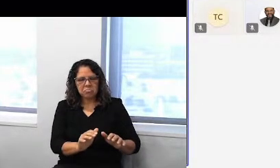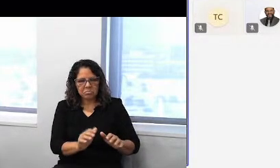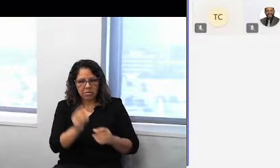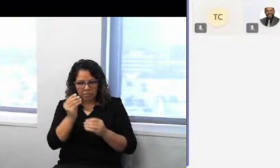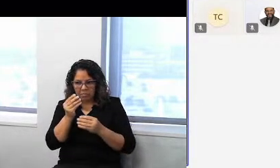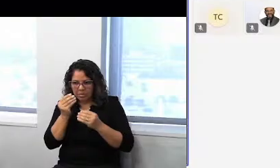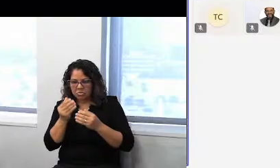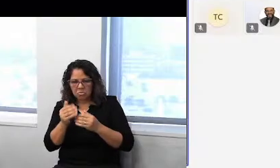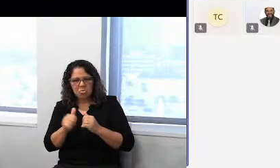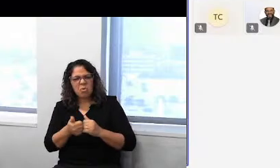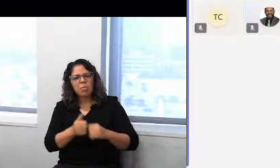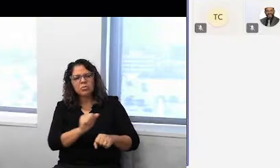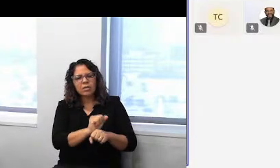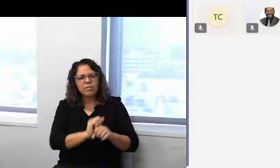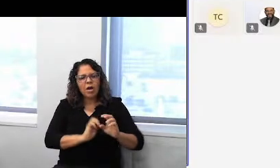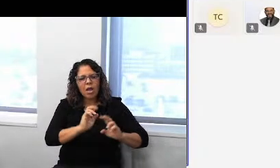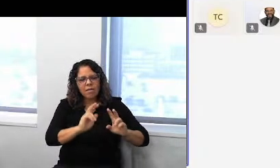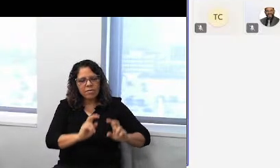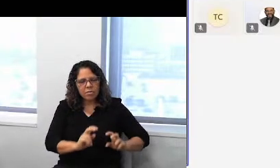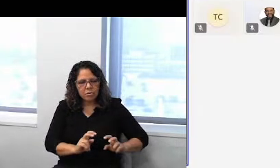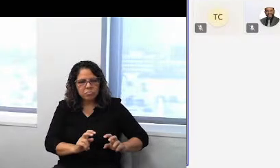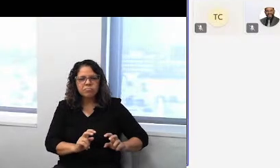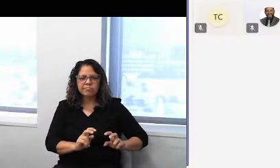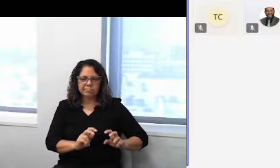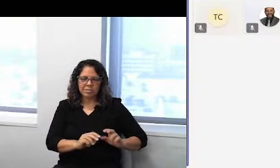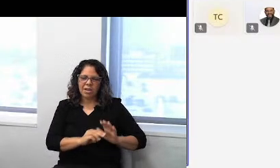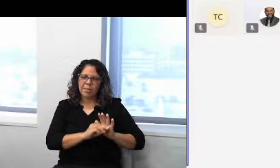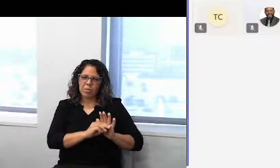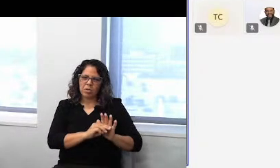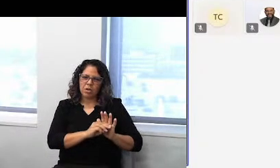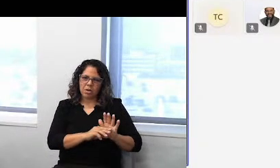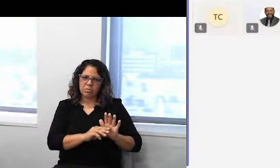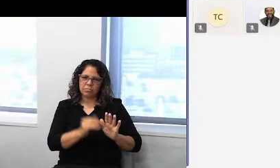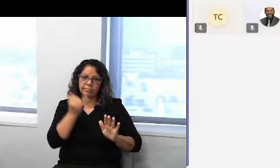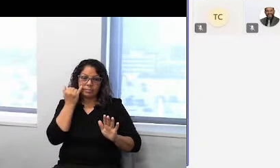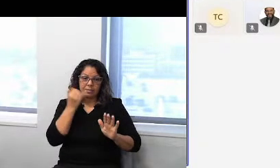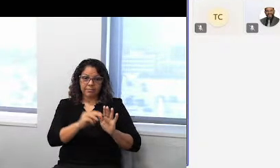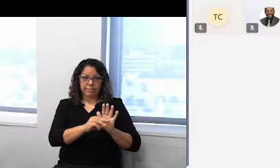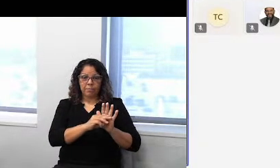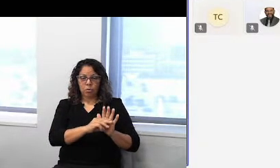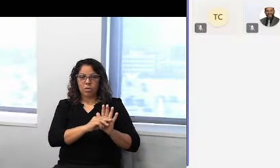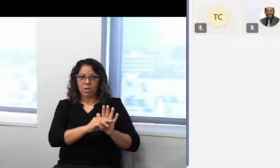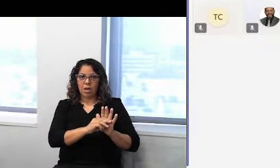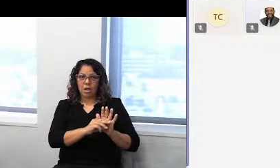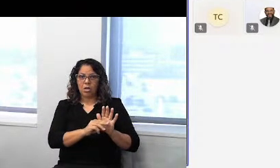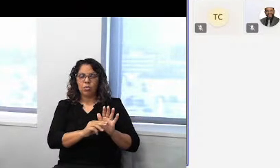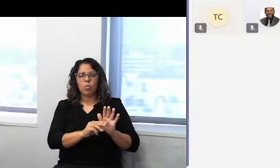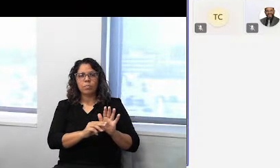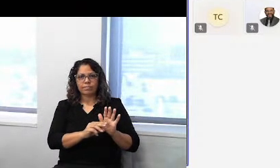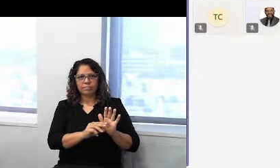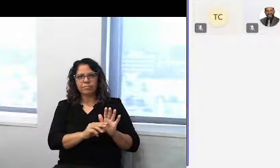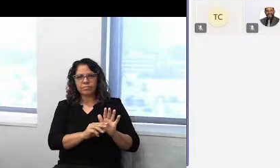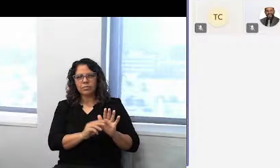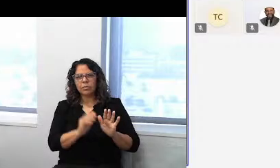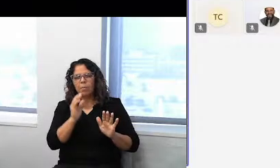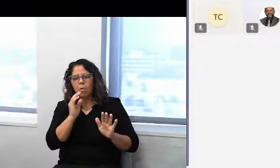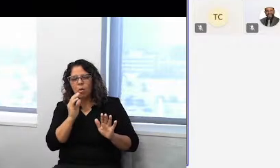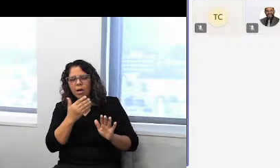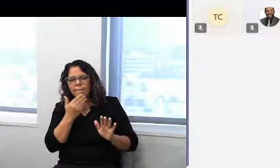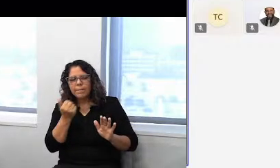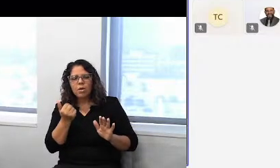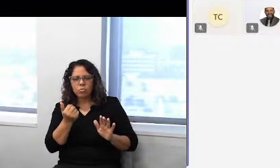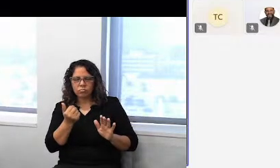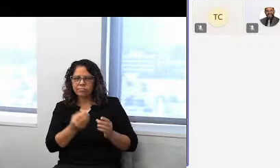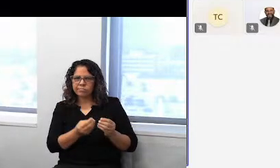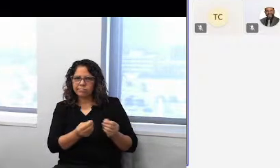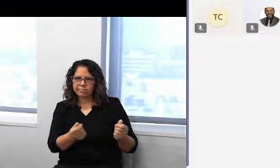is modeled and determine what is the best alternative, I'll call it the least cost option that the systems get to determine. So